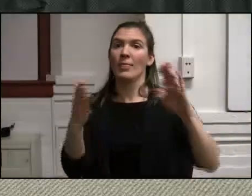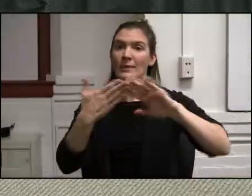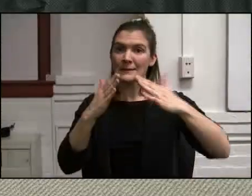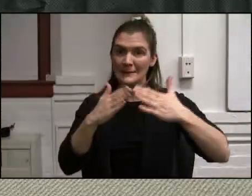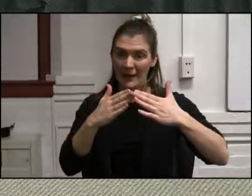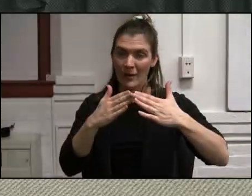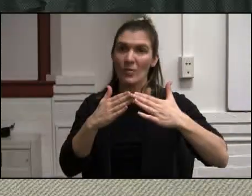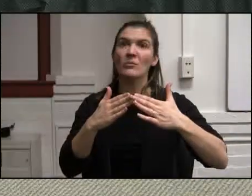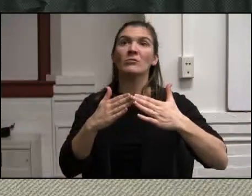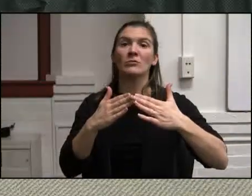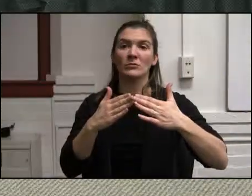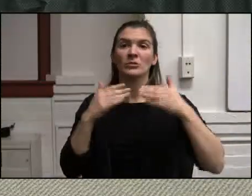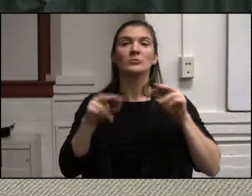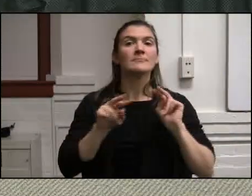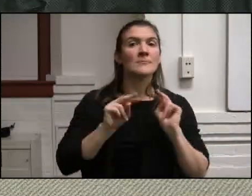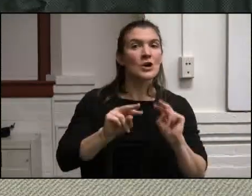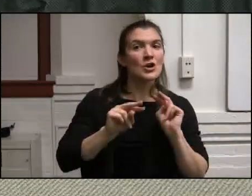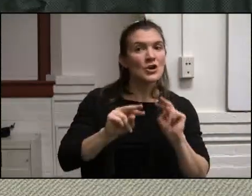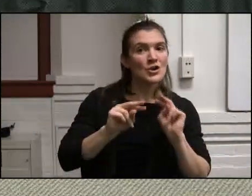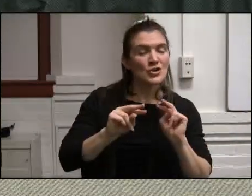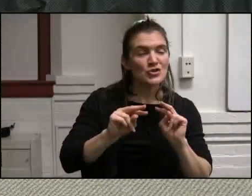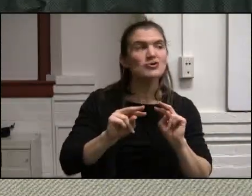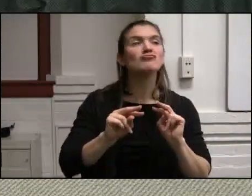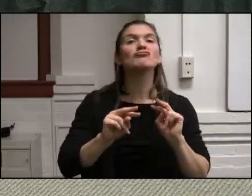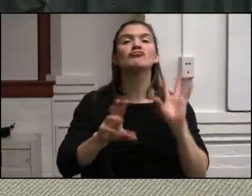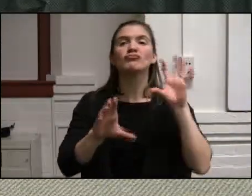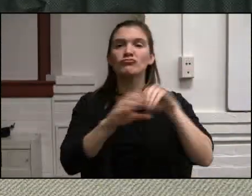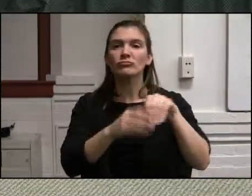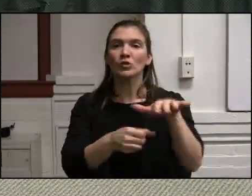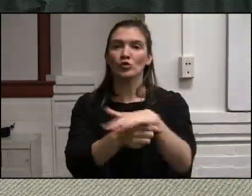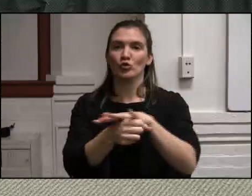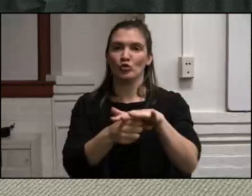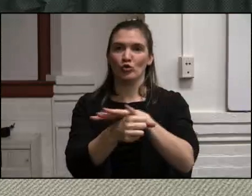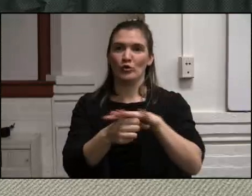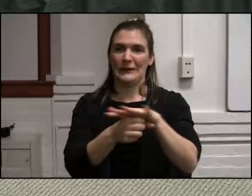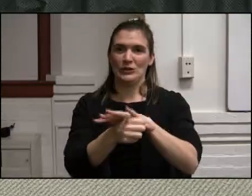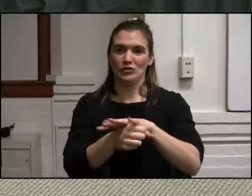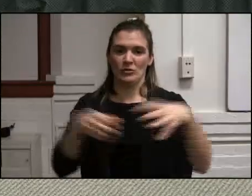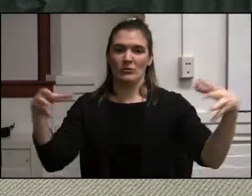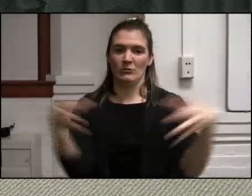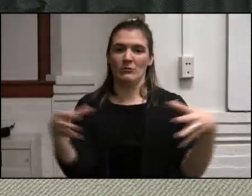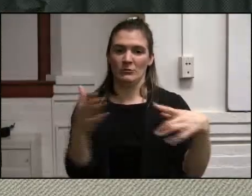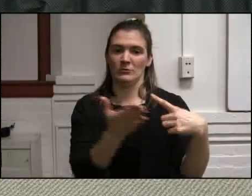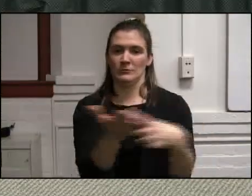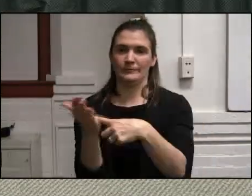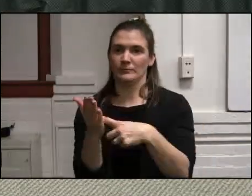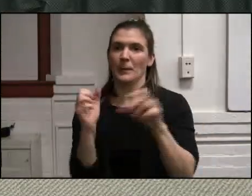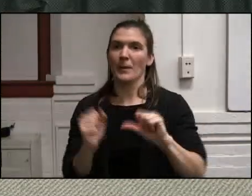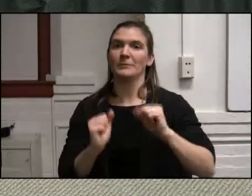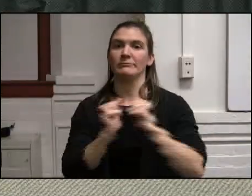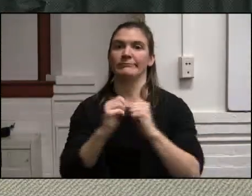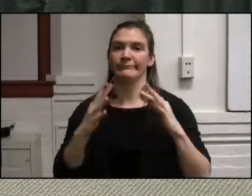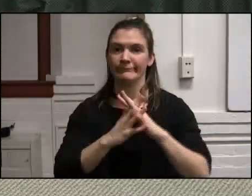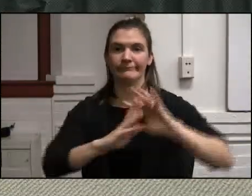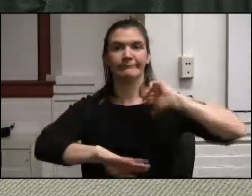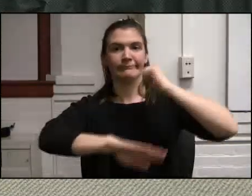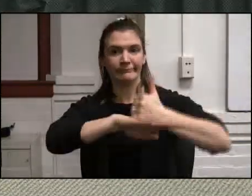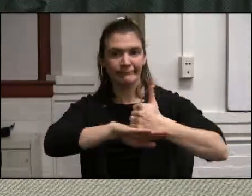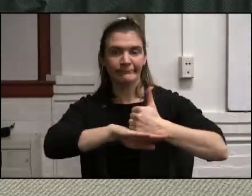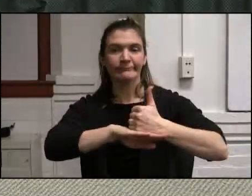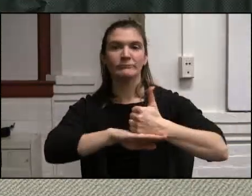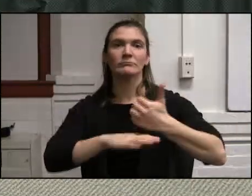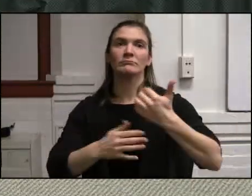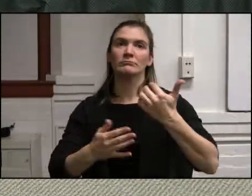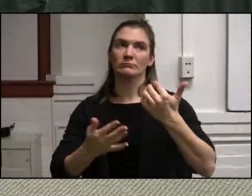to monitor and be engaged in the regional effort to create a